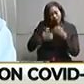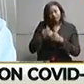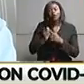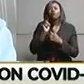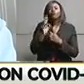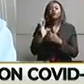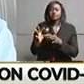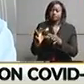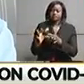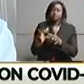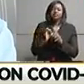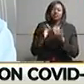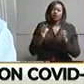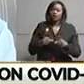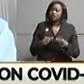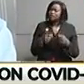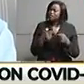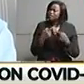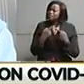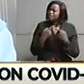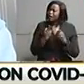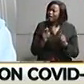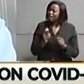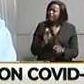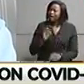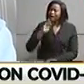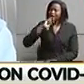The answer, if this